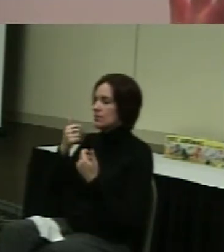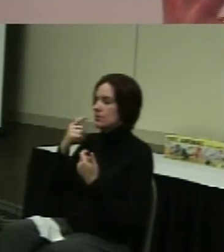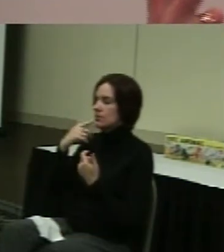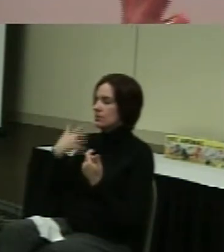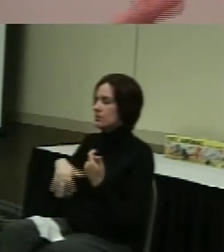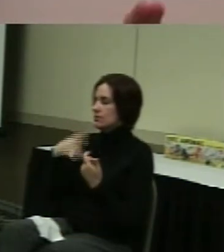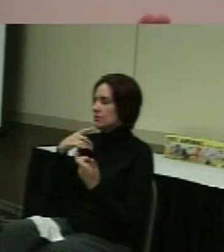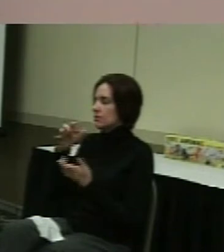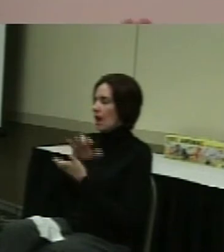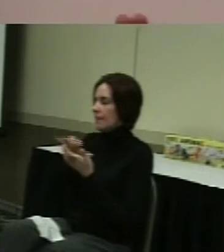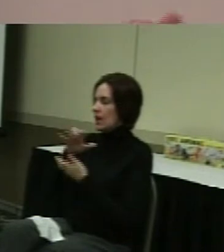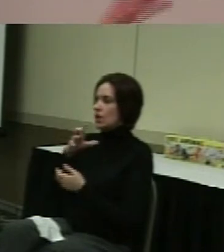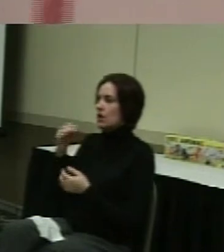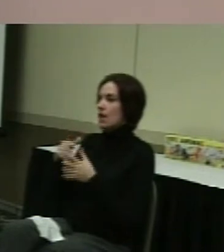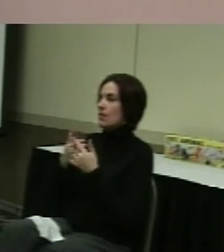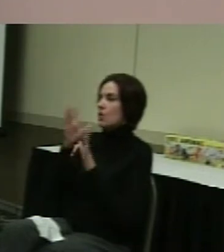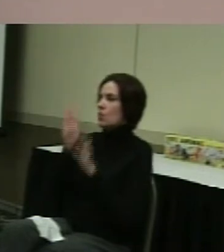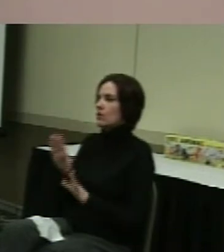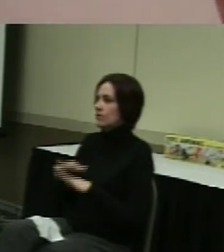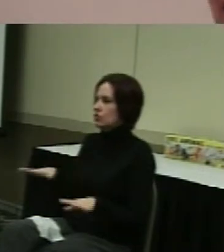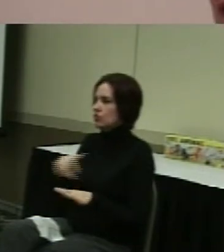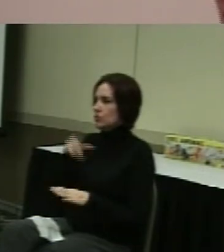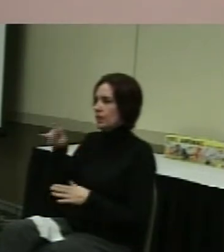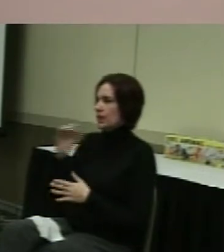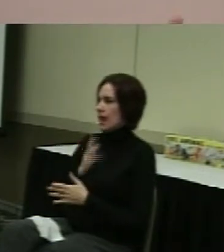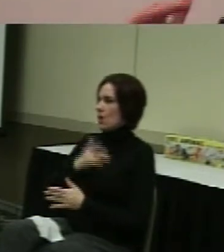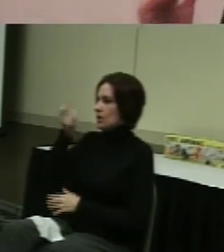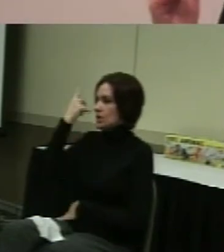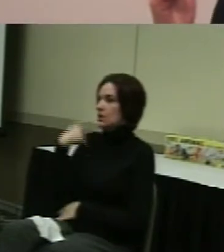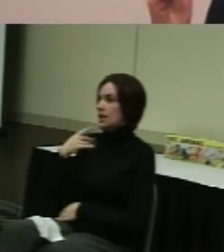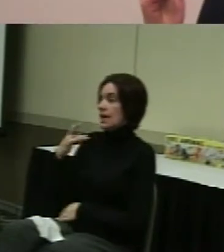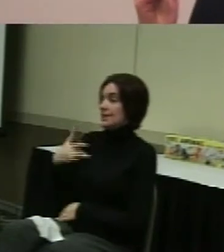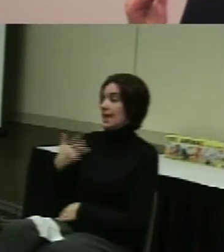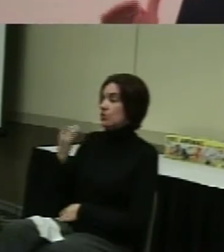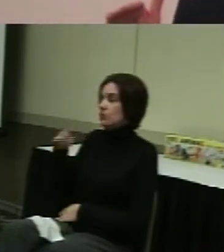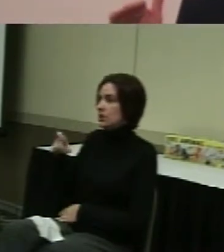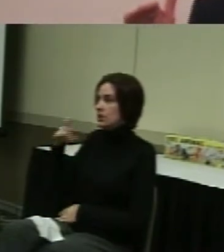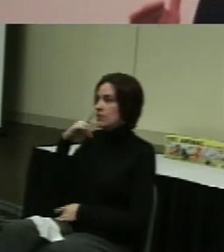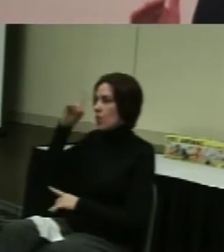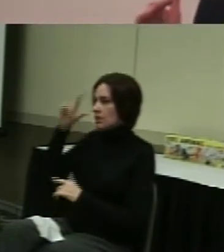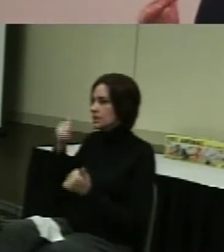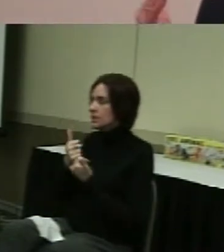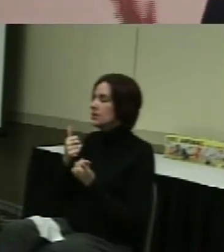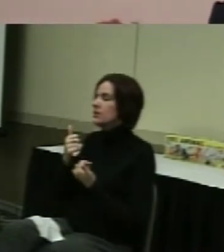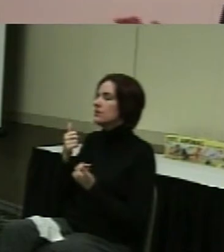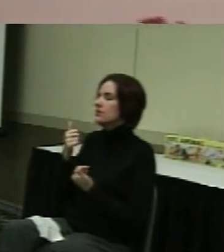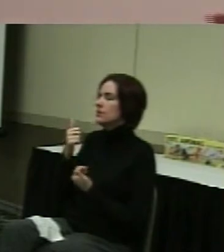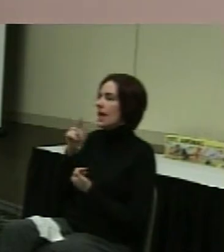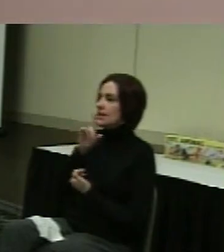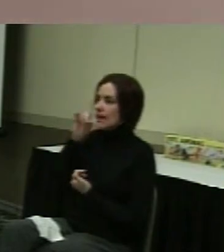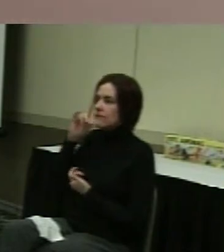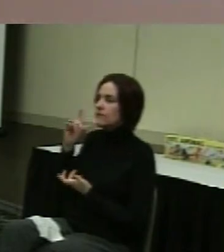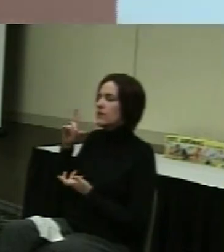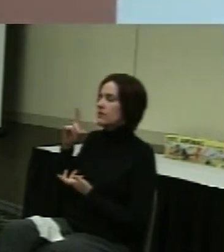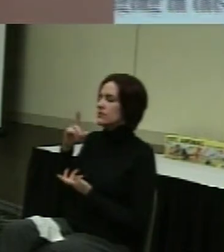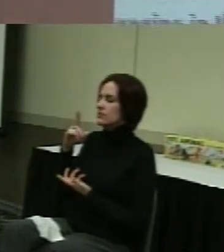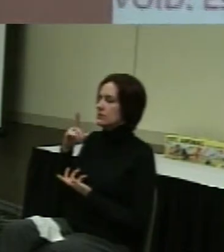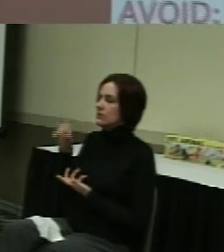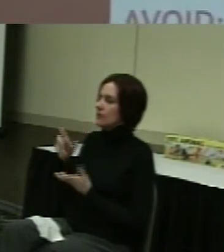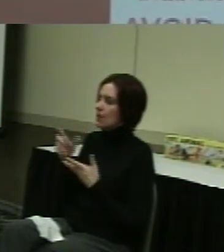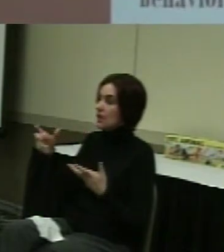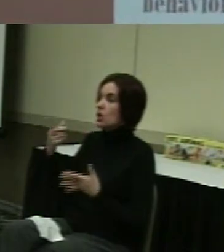combination. And wonderful children who need our understanding. Their sensory needs are significant. And what is it that they